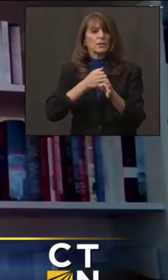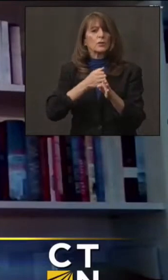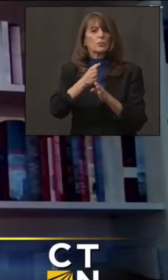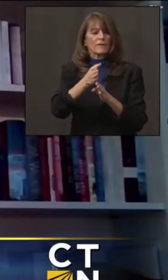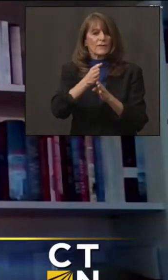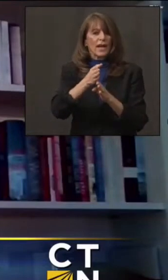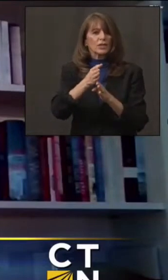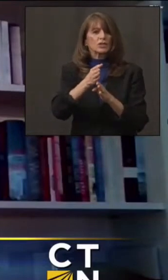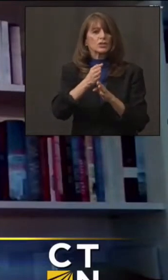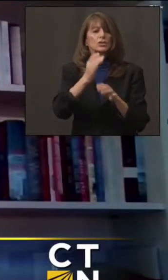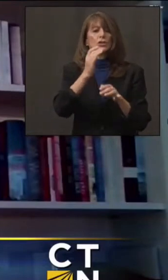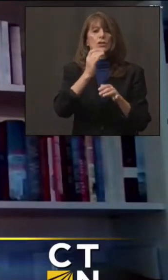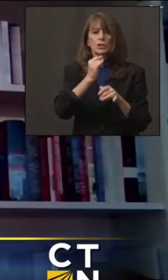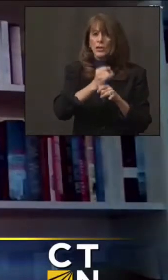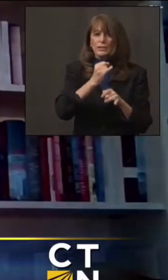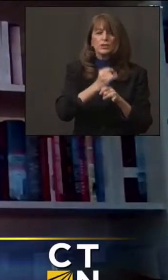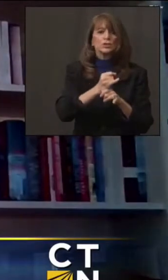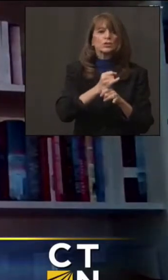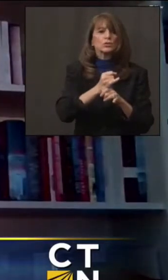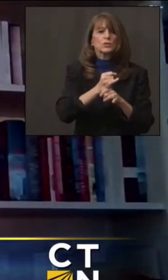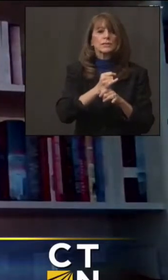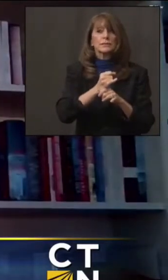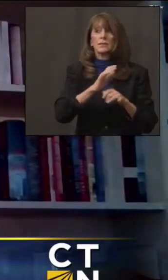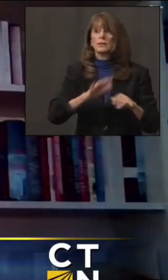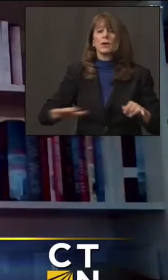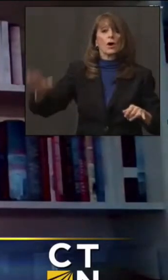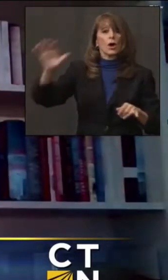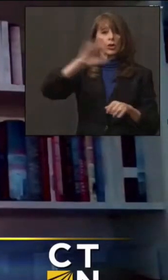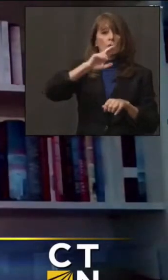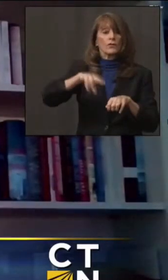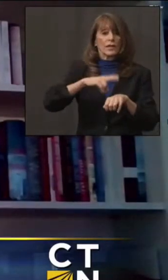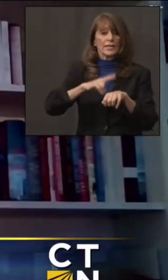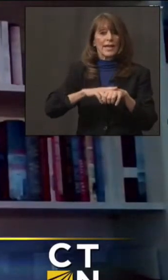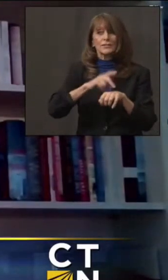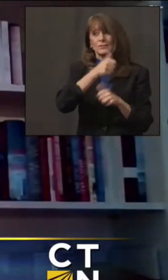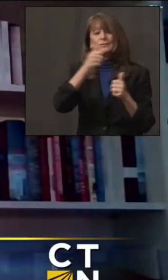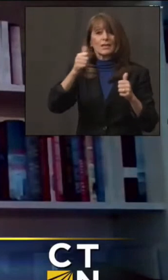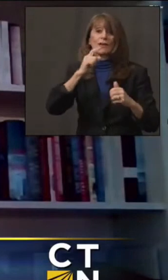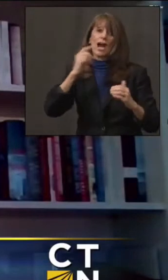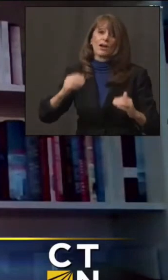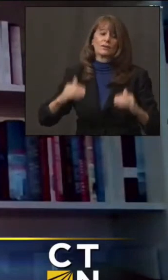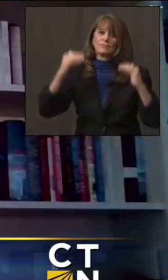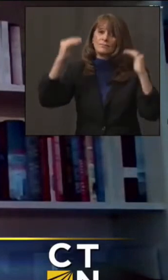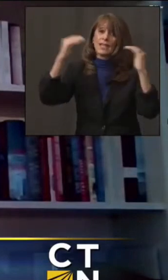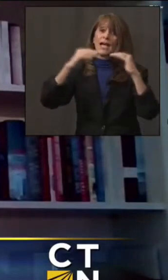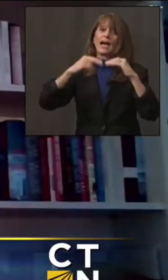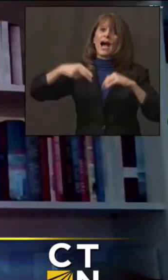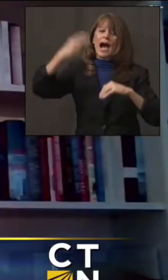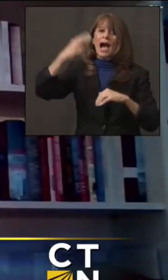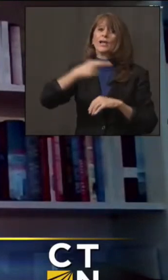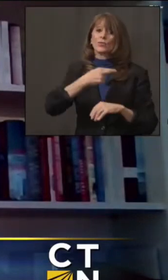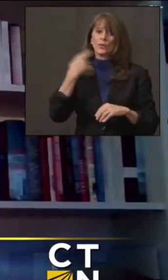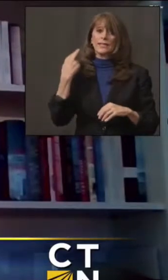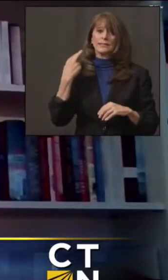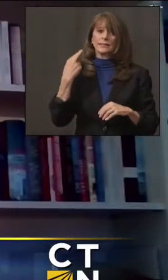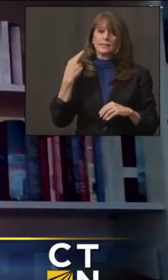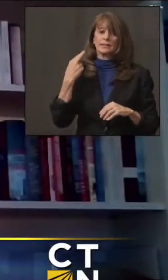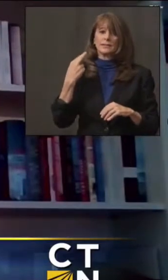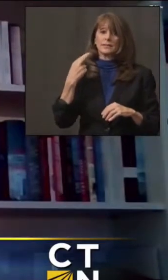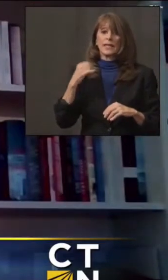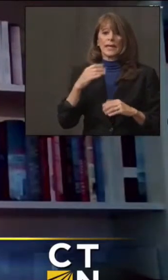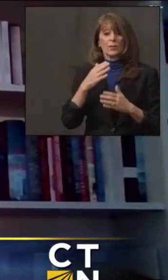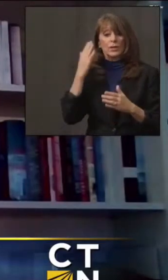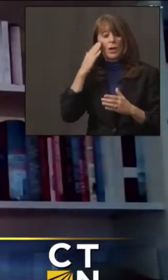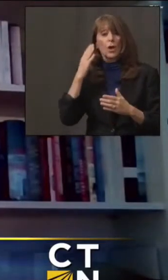institutions have been nationally high-risk areas. Our Department of Corrections has